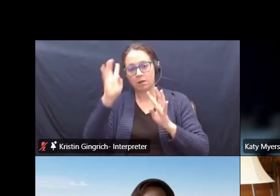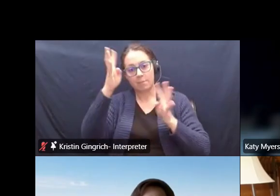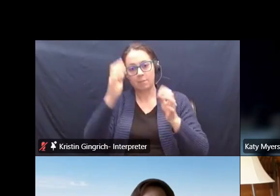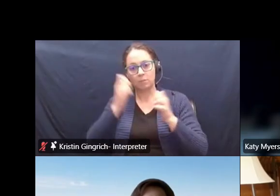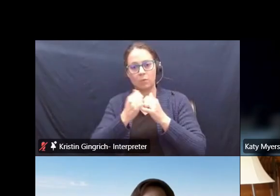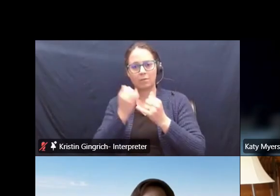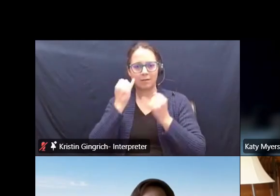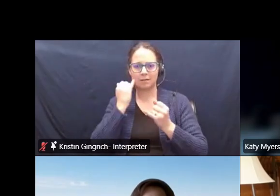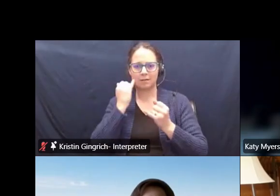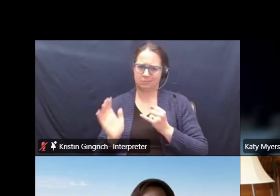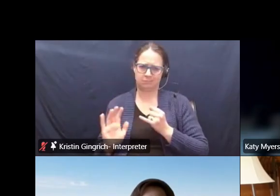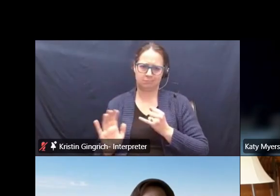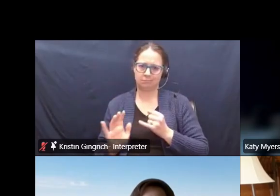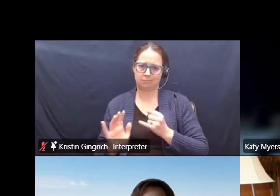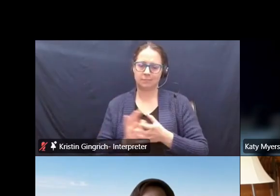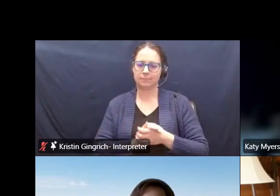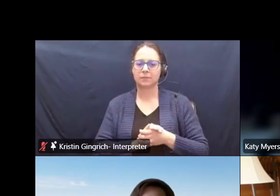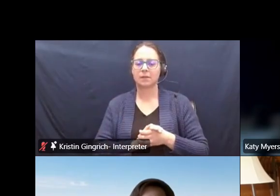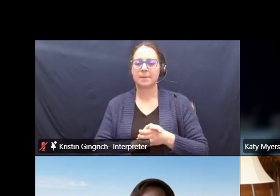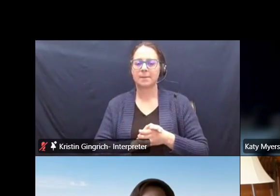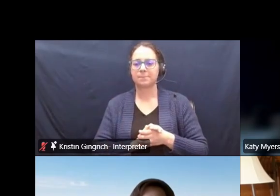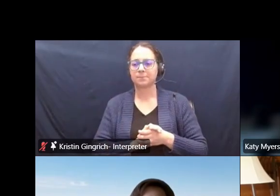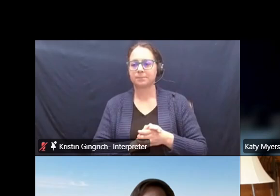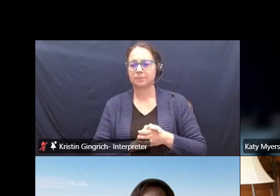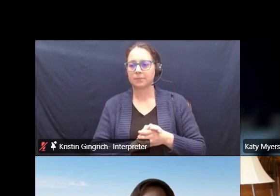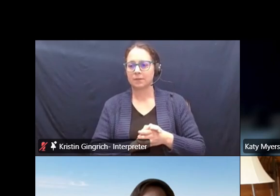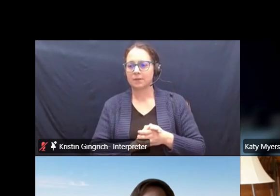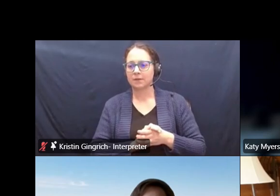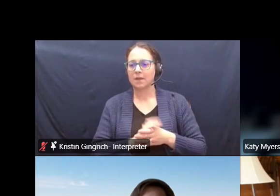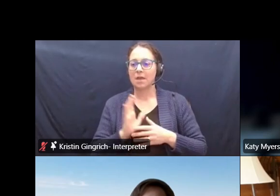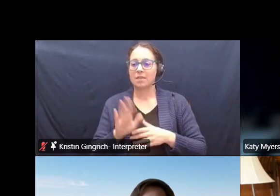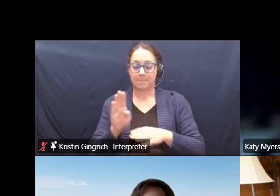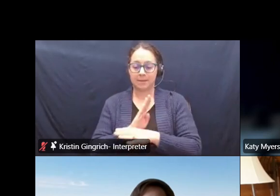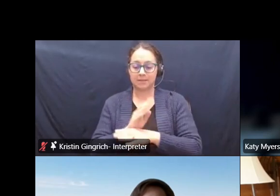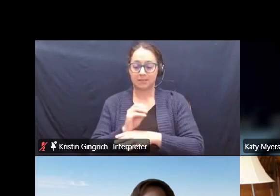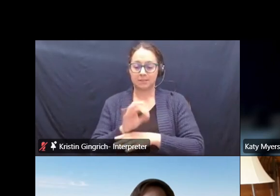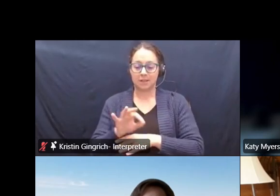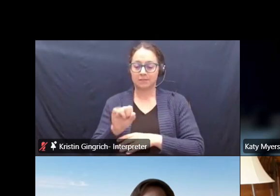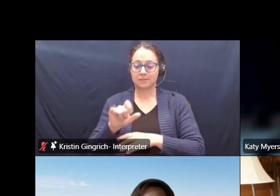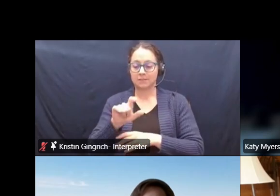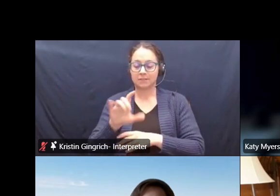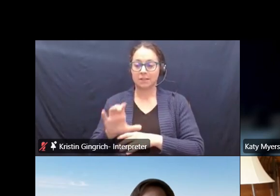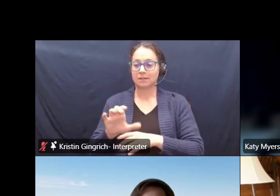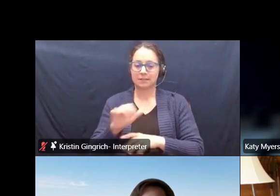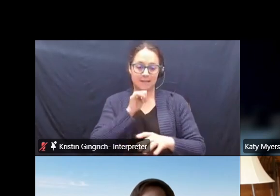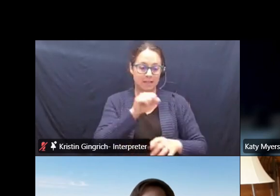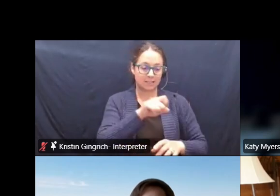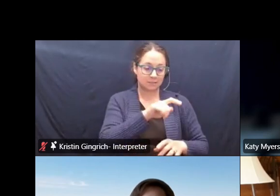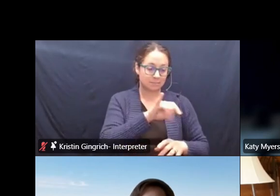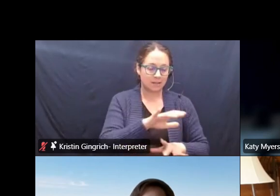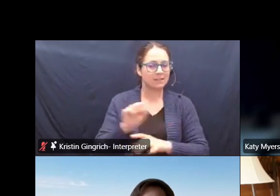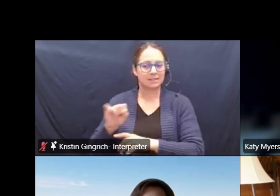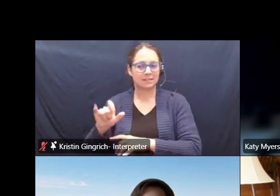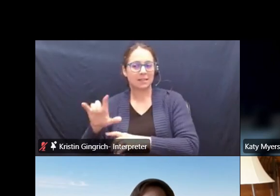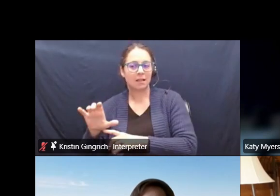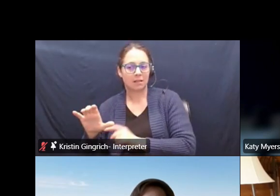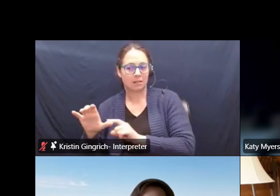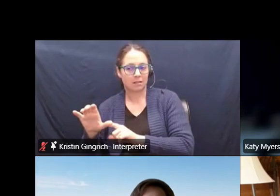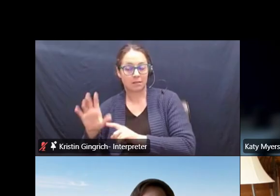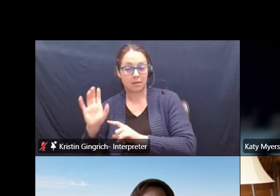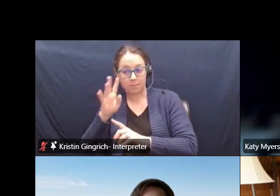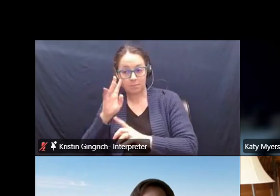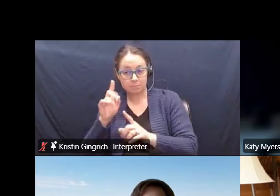ideas. And the business of the silk, not the SPIL, the silk, is to